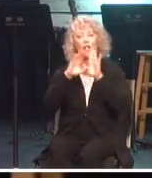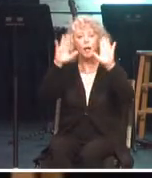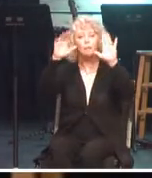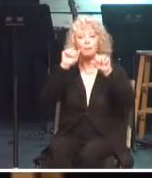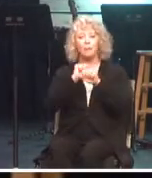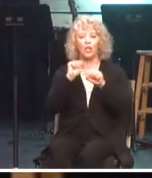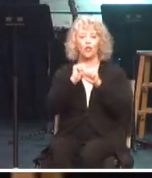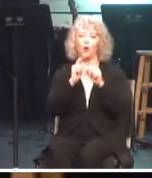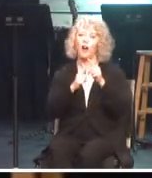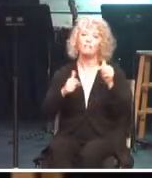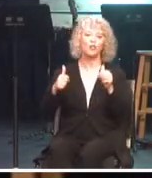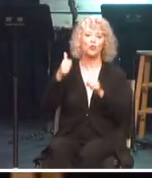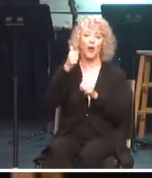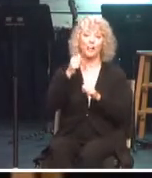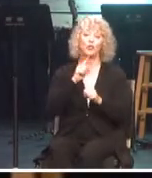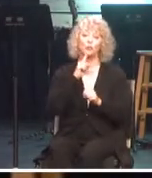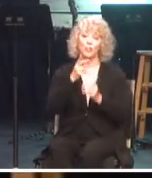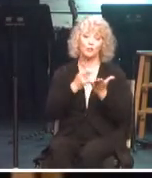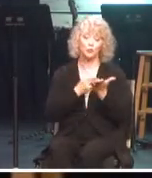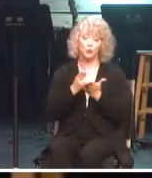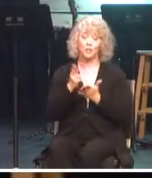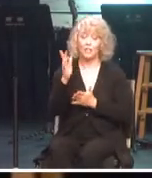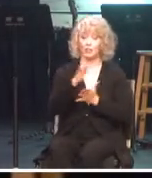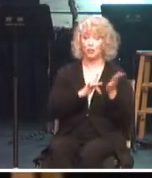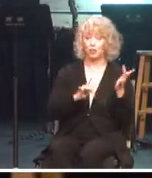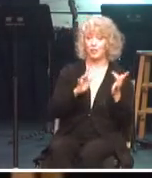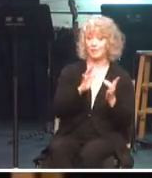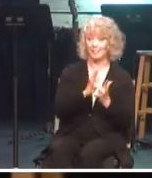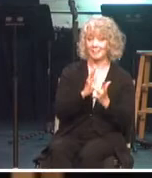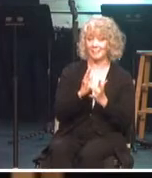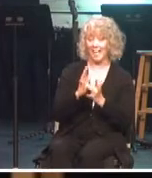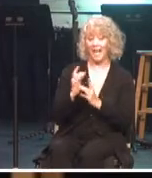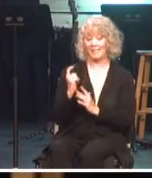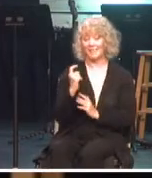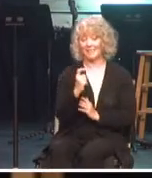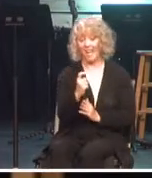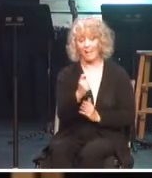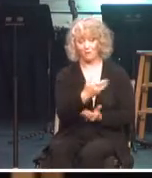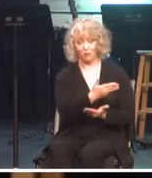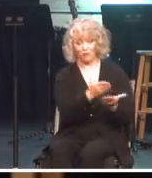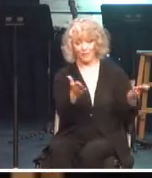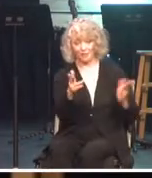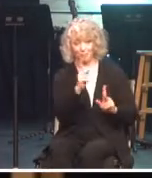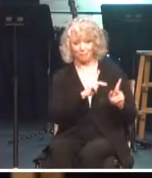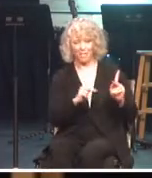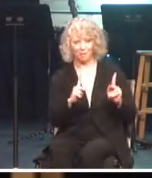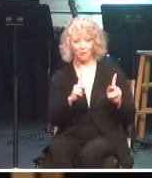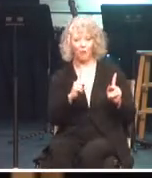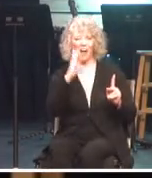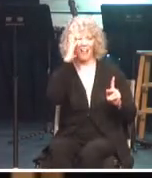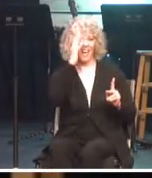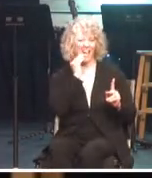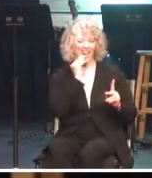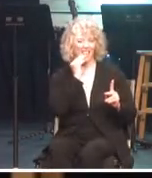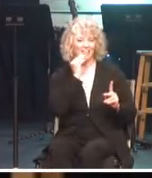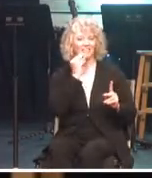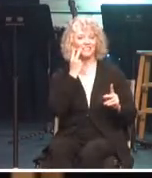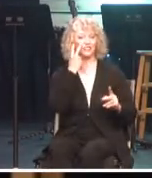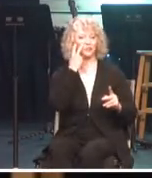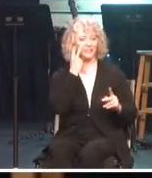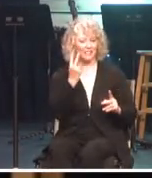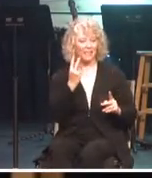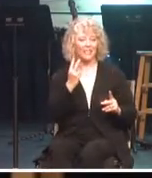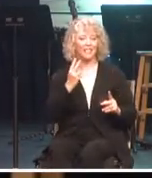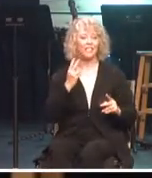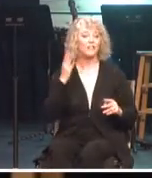Jesus here has given this crowd an up-close and personal picture of his coming kingdom. The Old